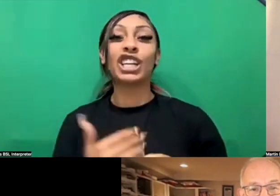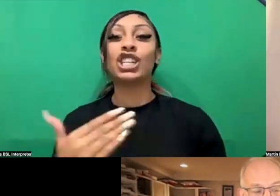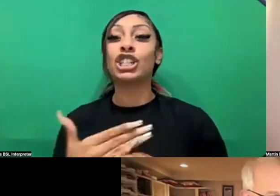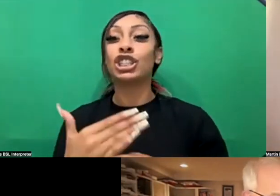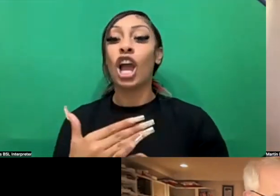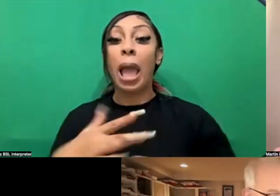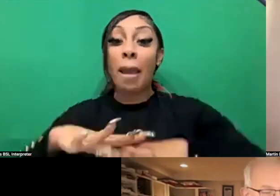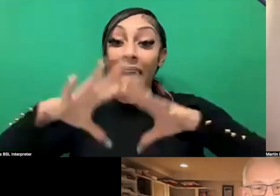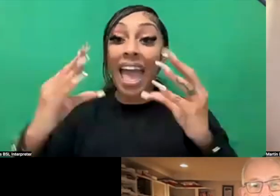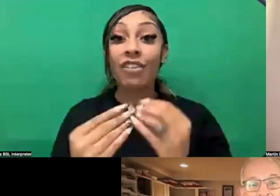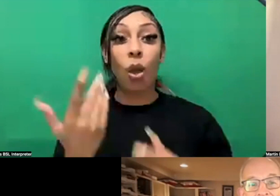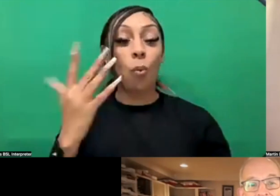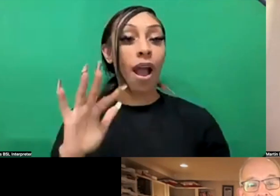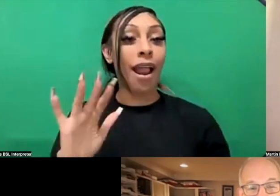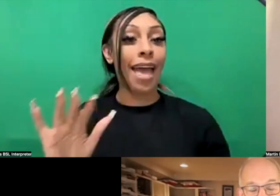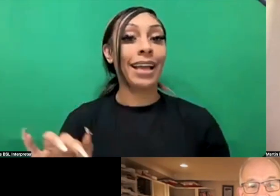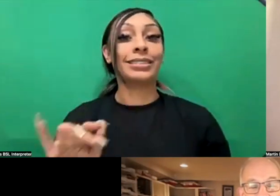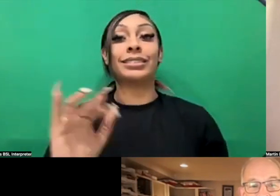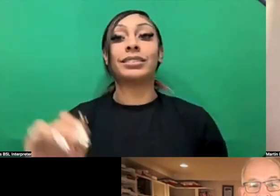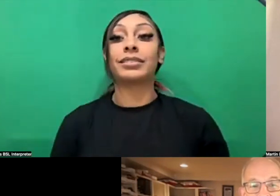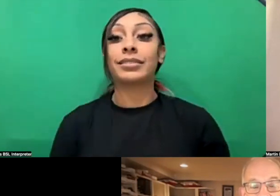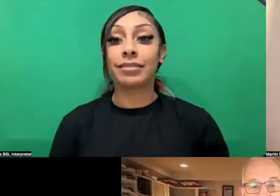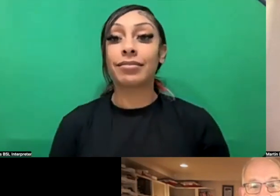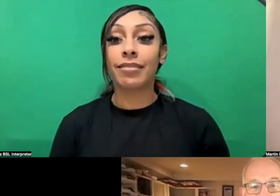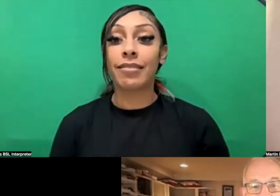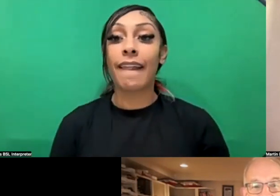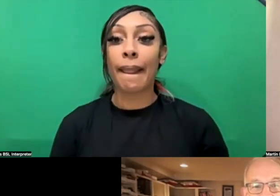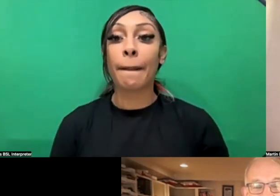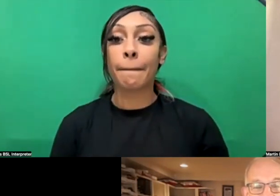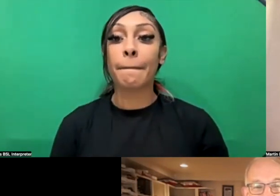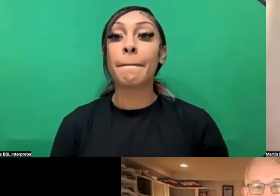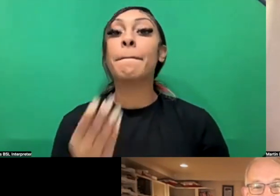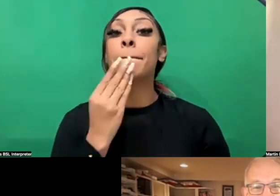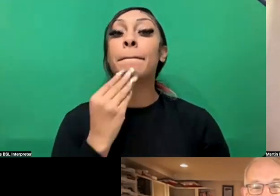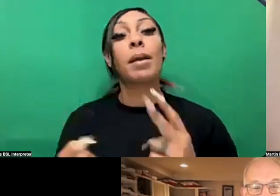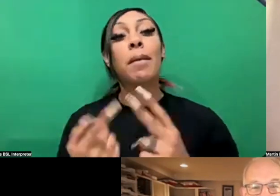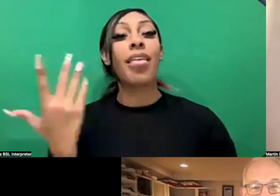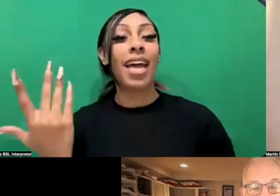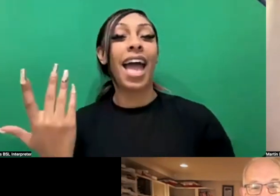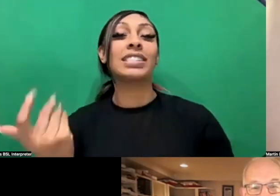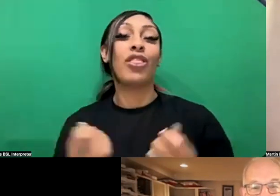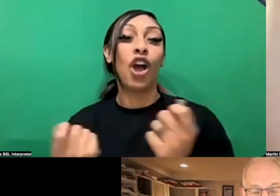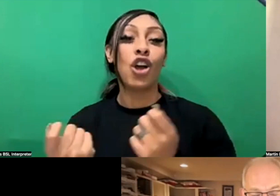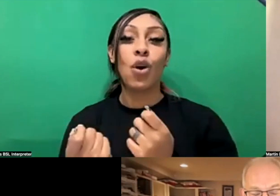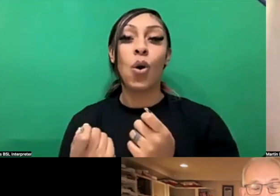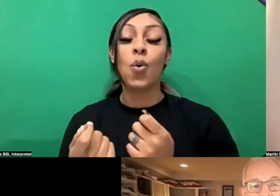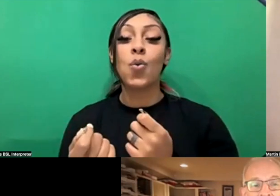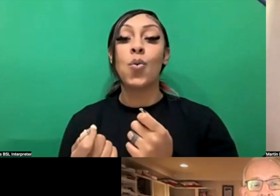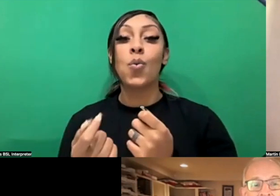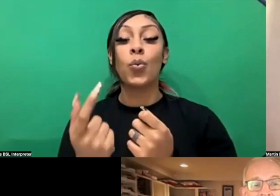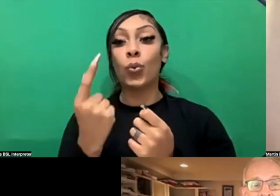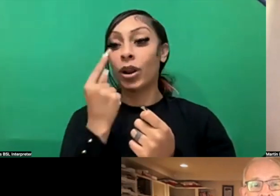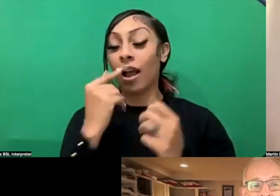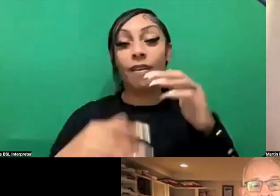bass parts with one hand. And it means I use my other hand for the controls or whatever as well. But you can really be